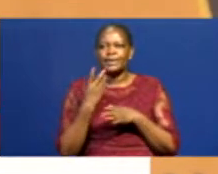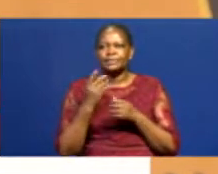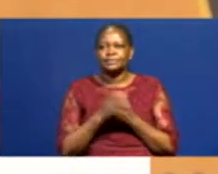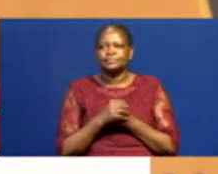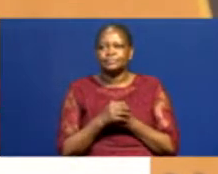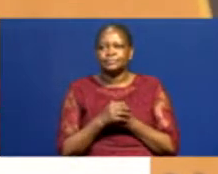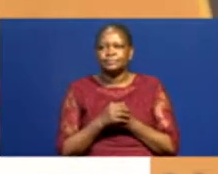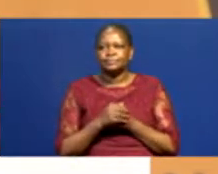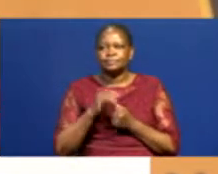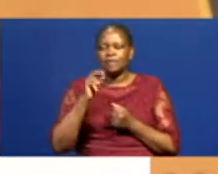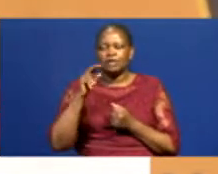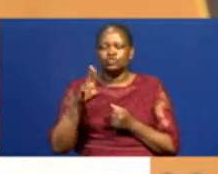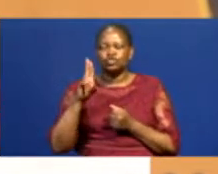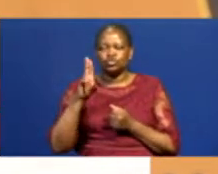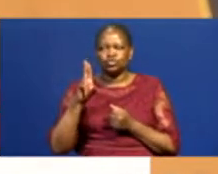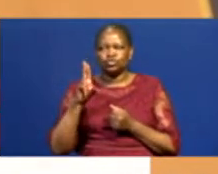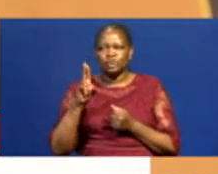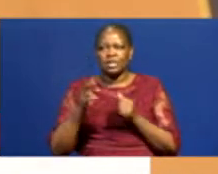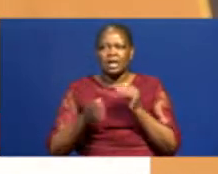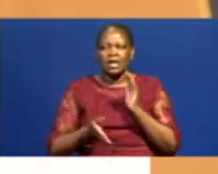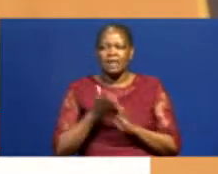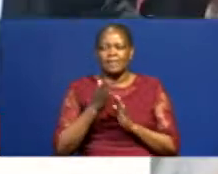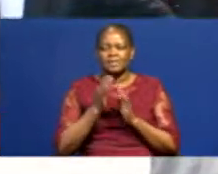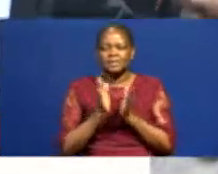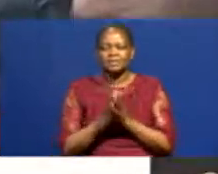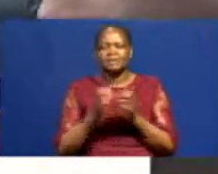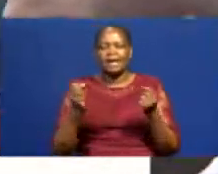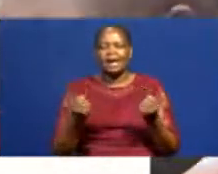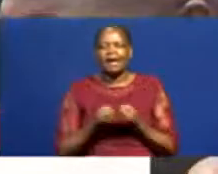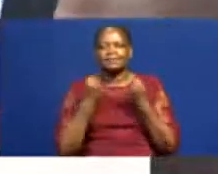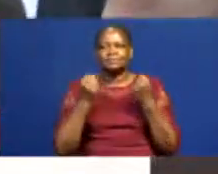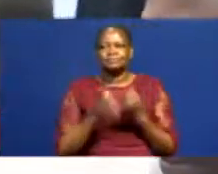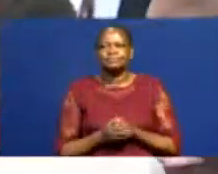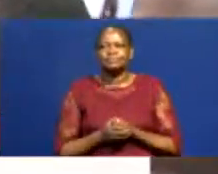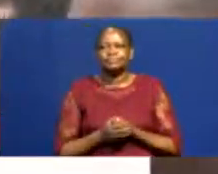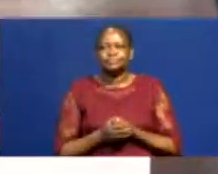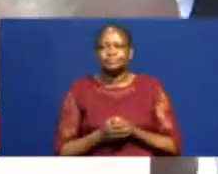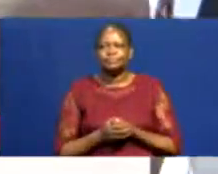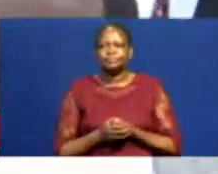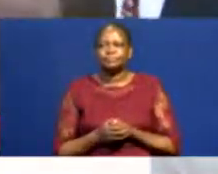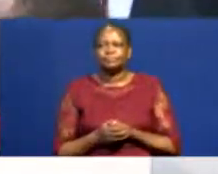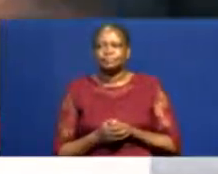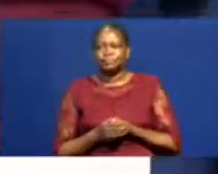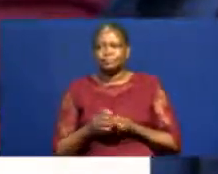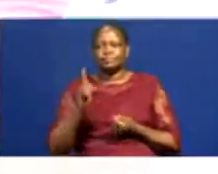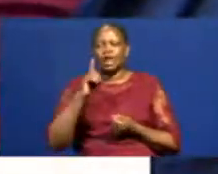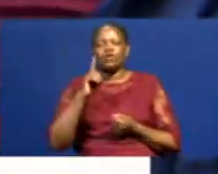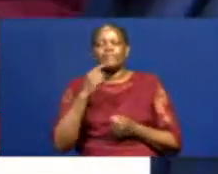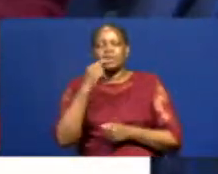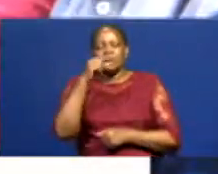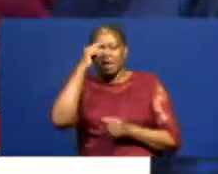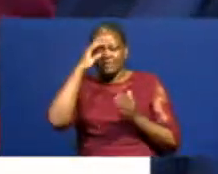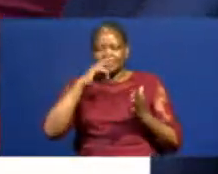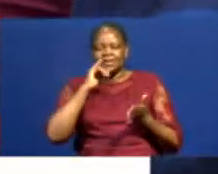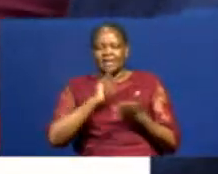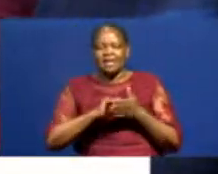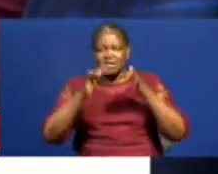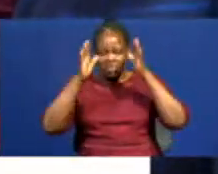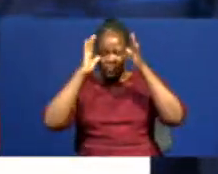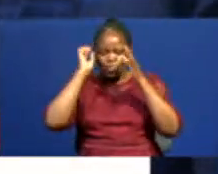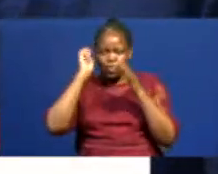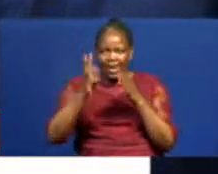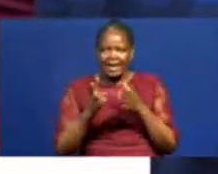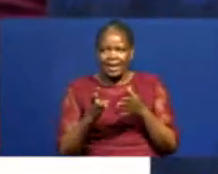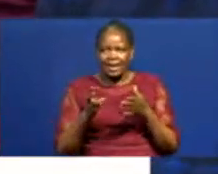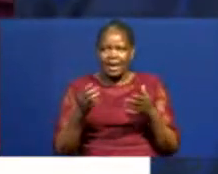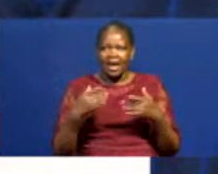mini ICU at emergency and accident. Nairobi Governor Johnson Sakaja, who graced the occasion, said the initiative will not only